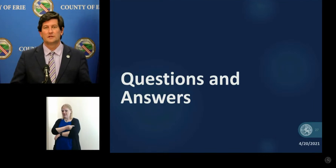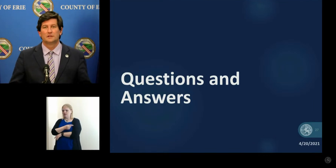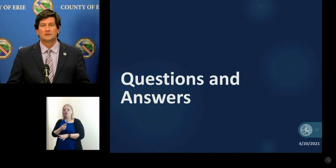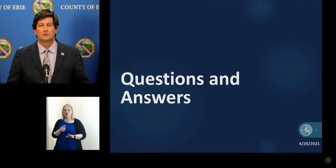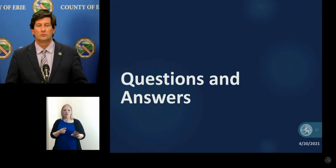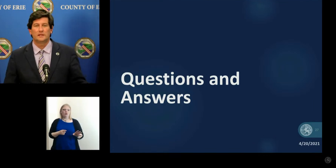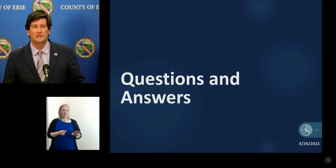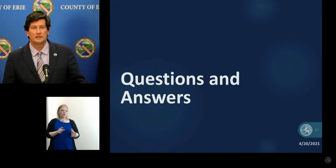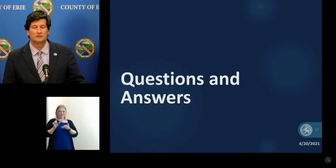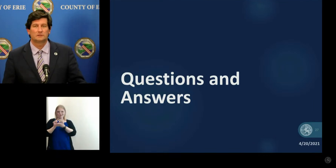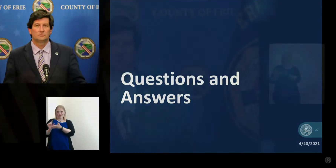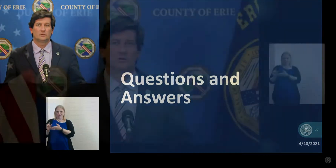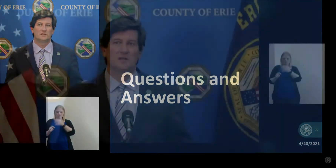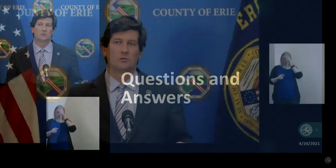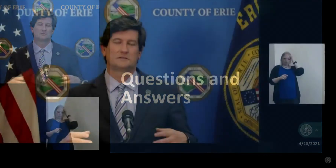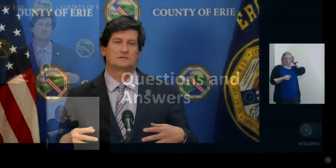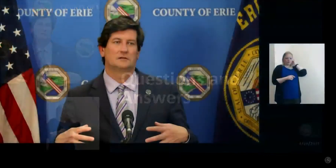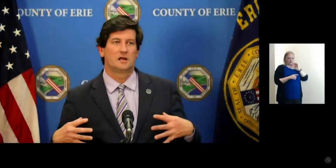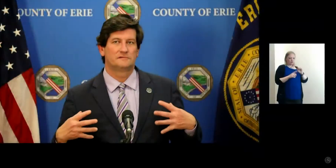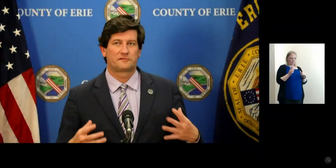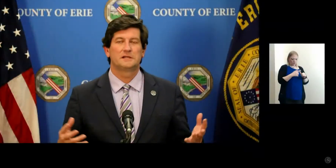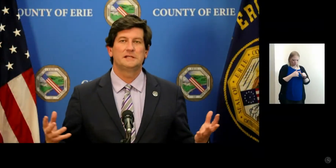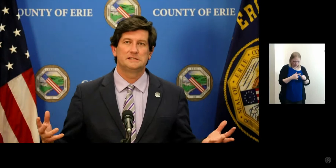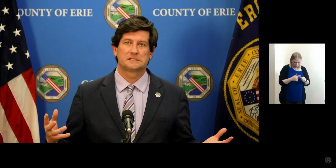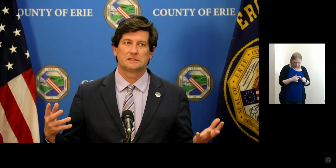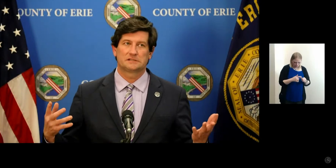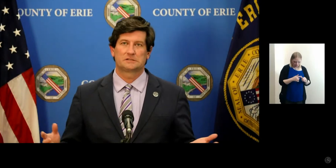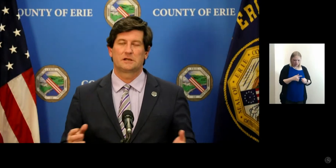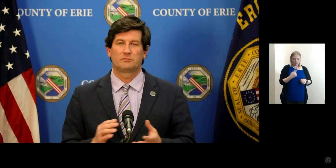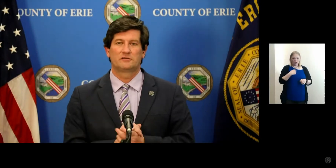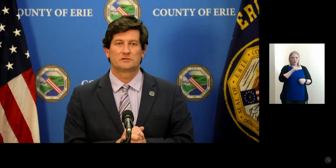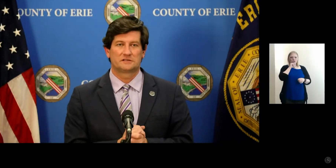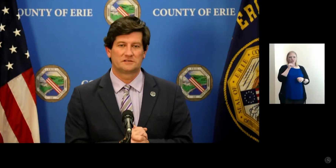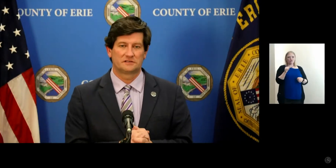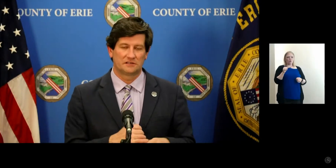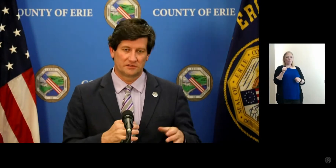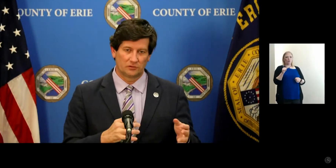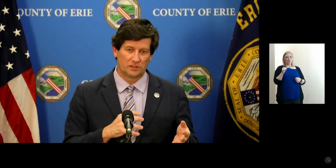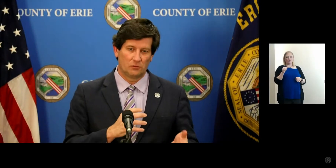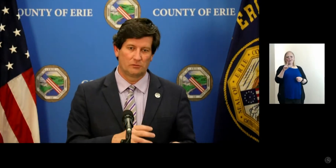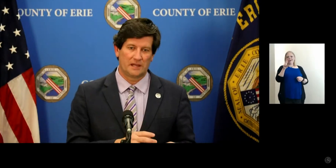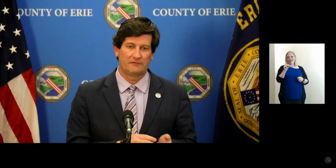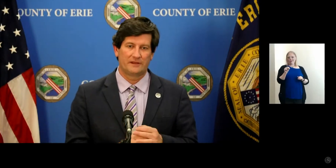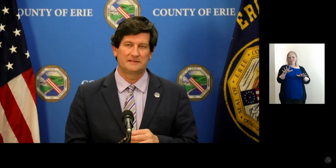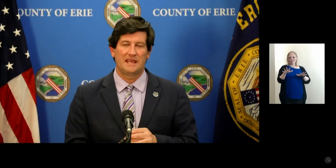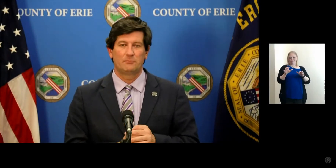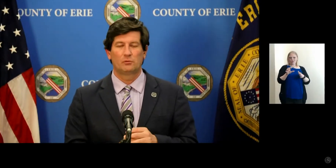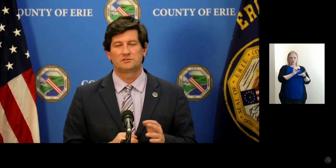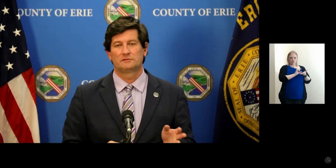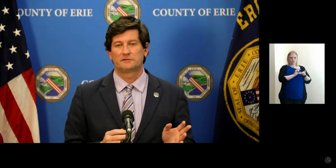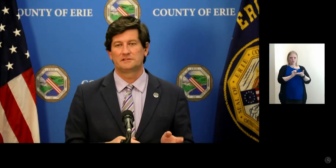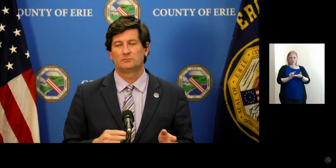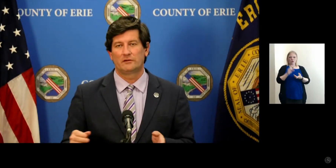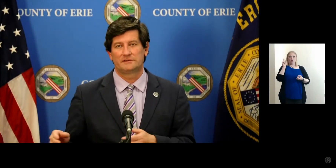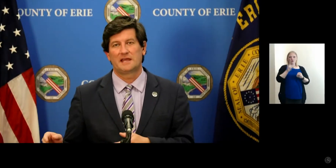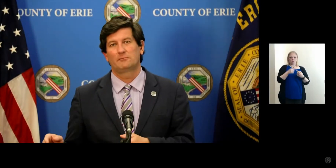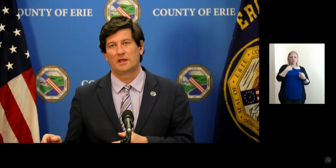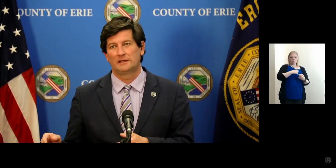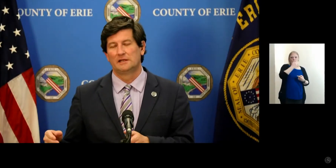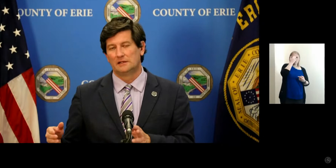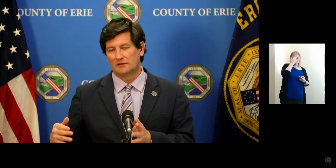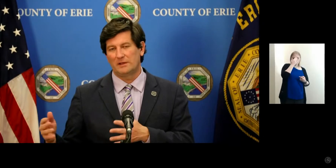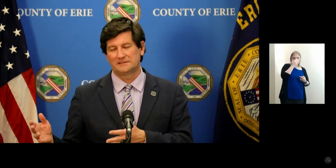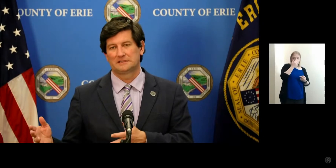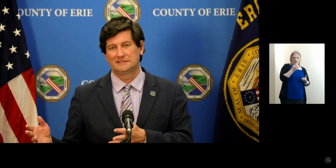off, we don't unfreeze a certain number of doses until we know what we have that day. But once you unfreeze them, you have a